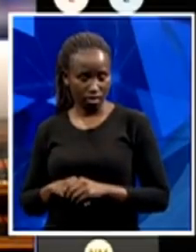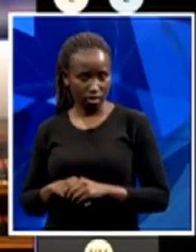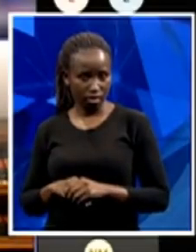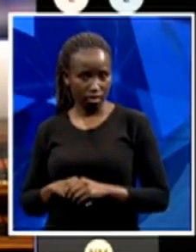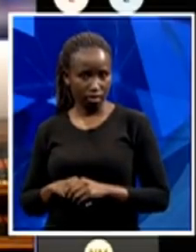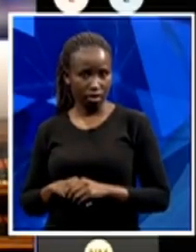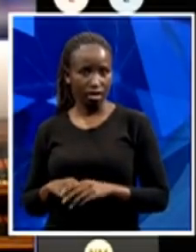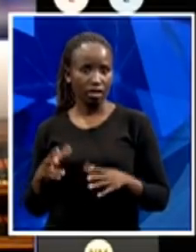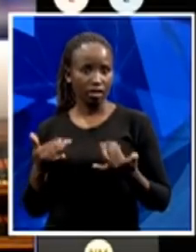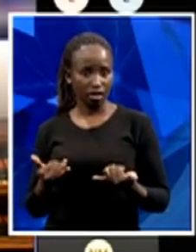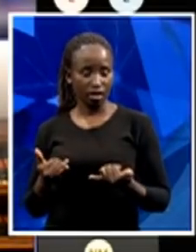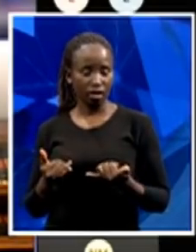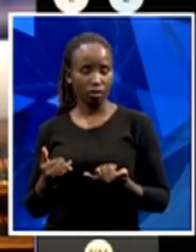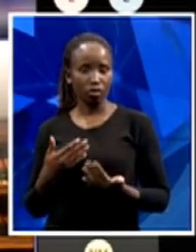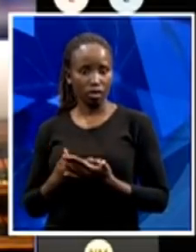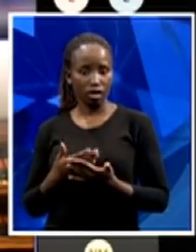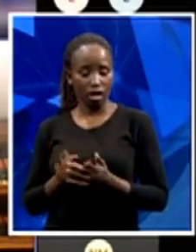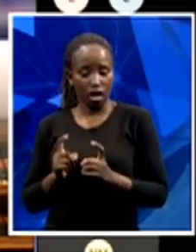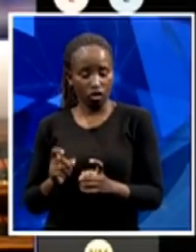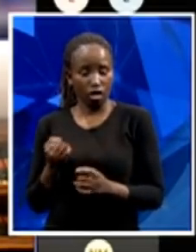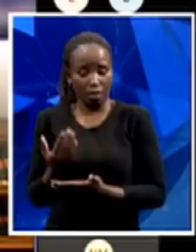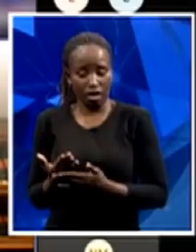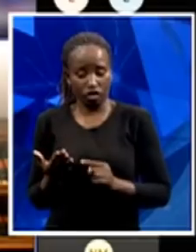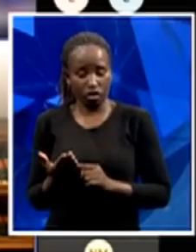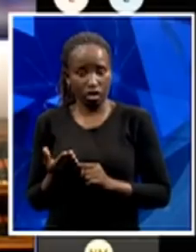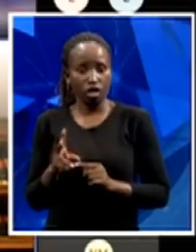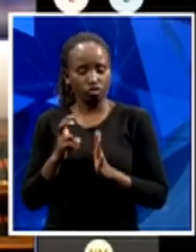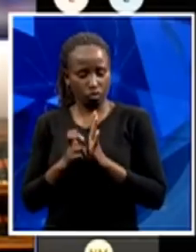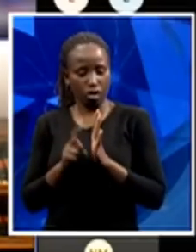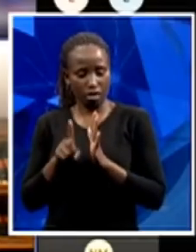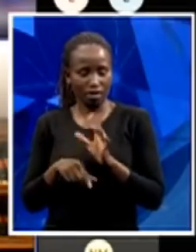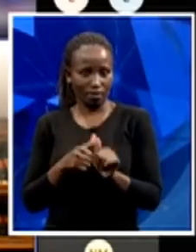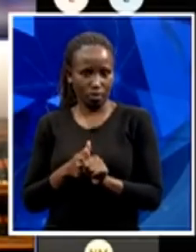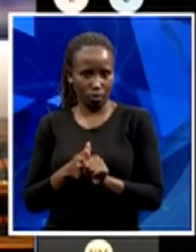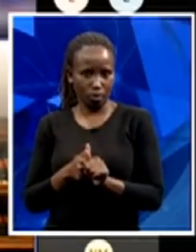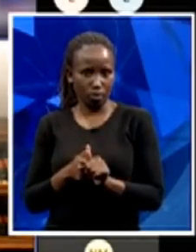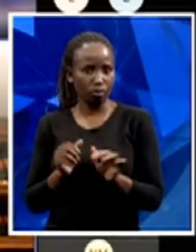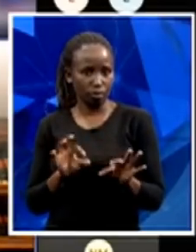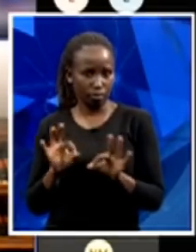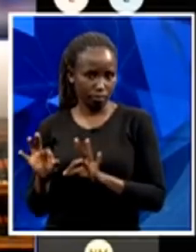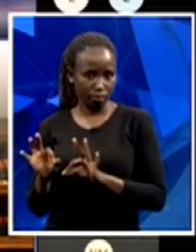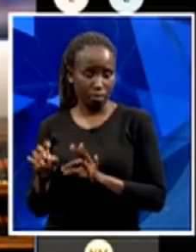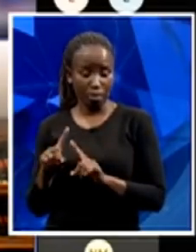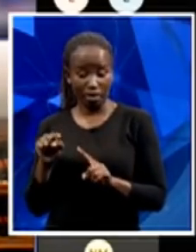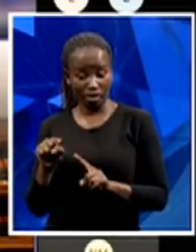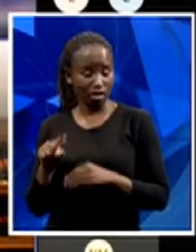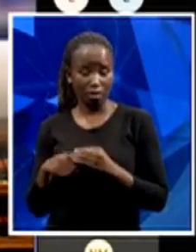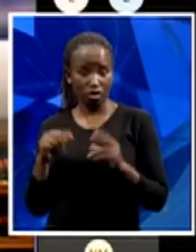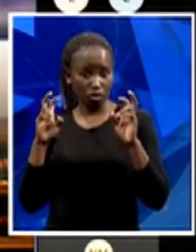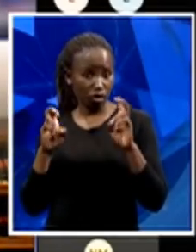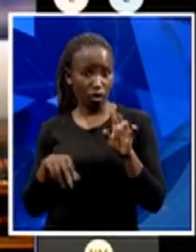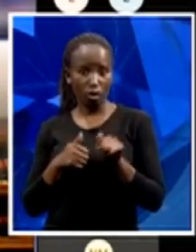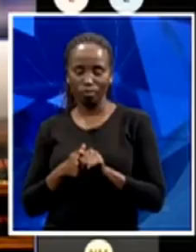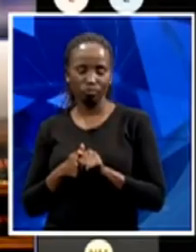be complied with. And this is not simply for the sake of compliance, but so that the court can manage its affairs in an